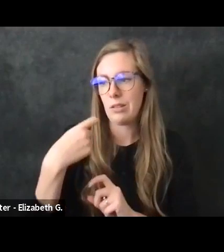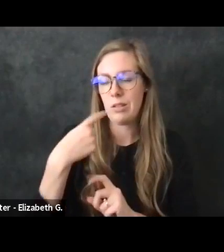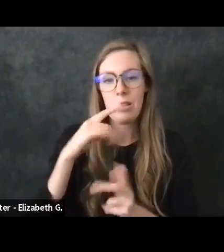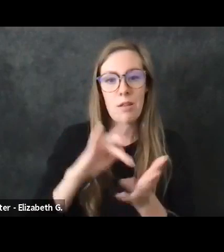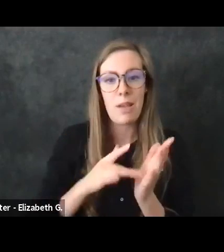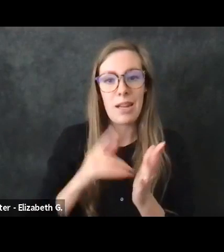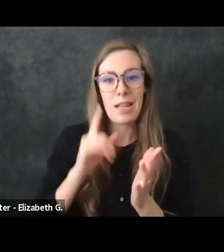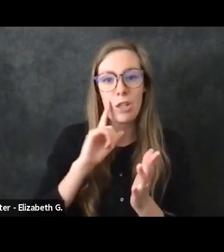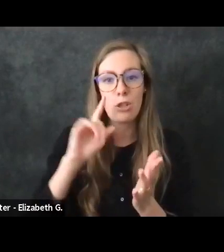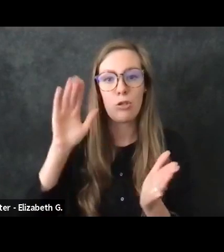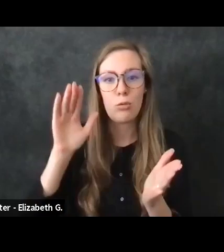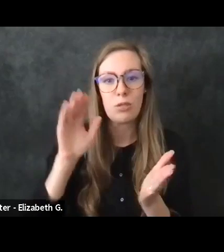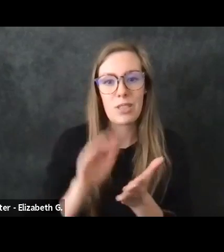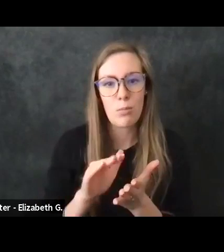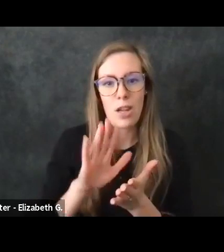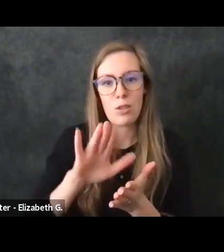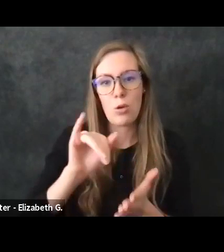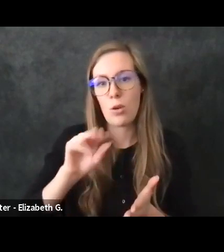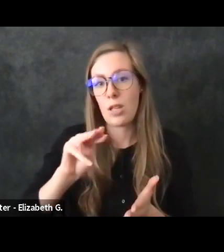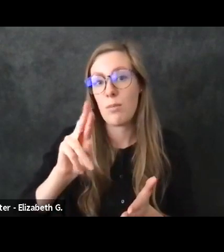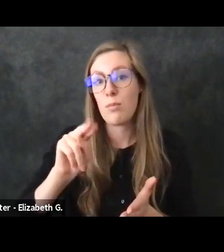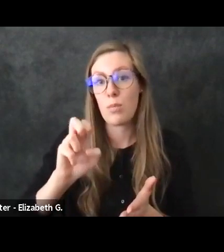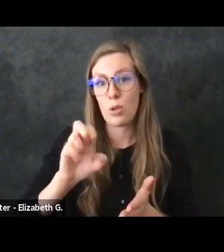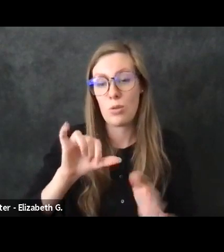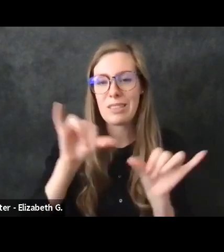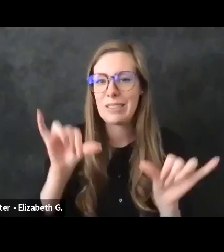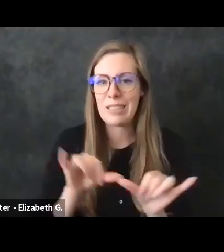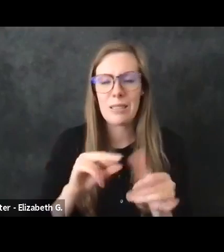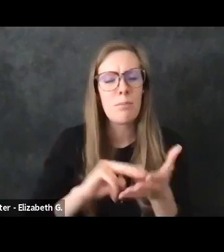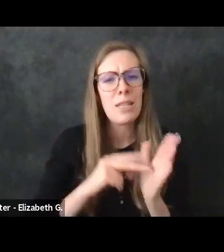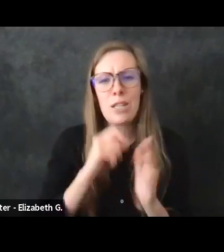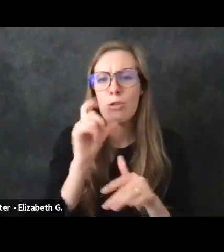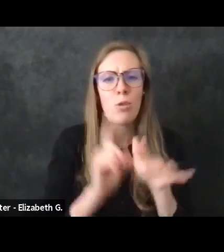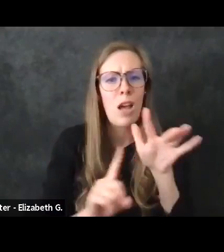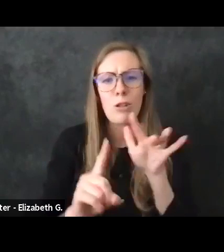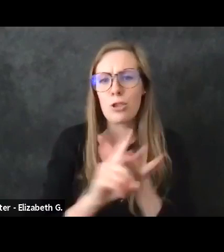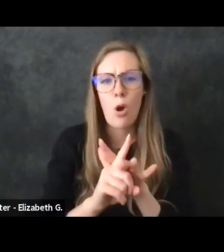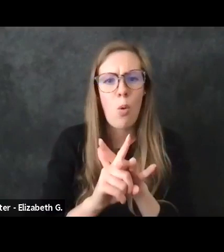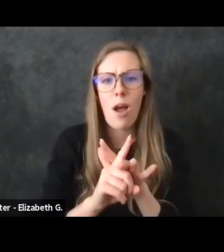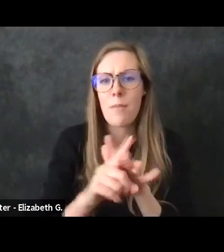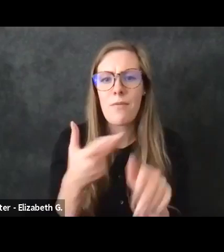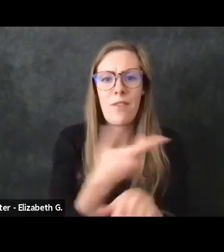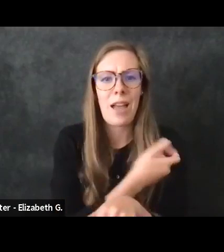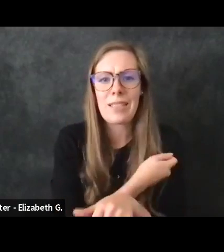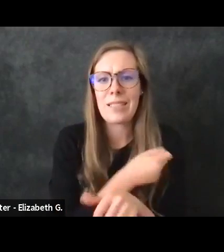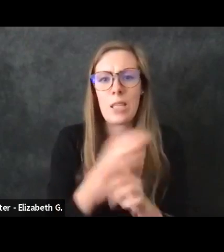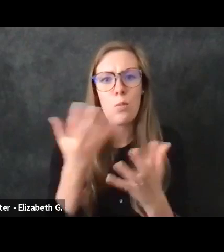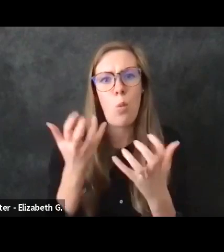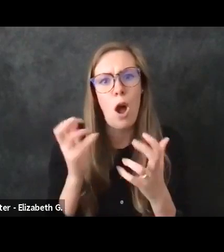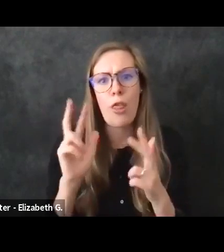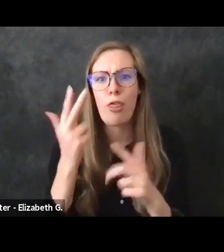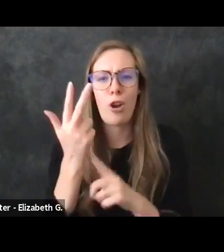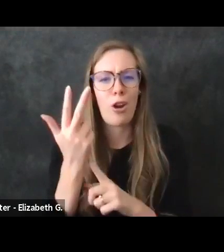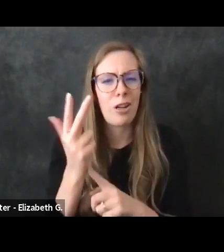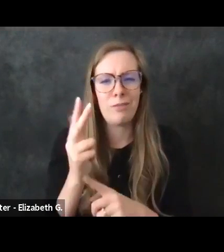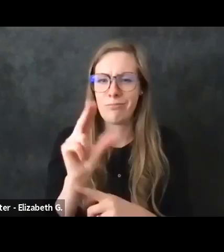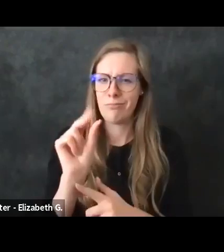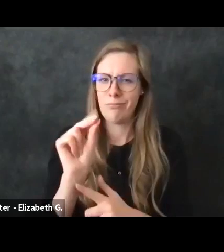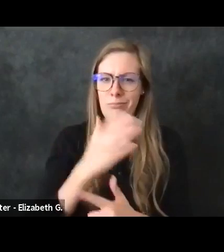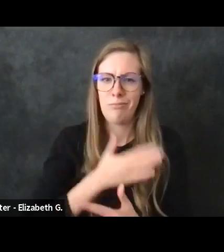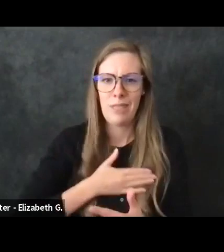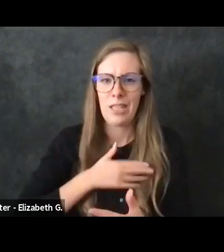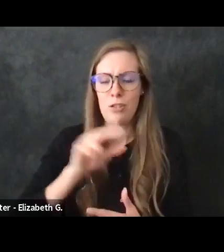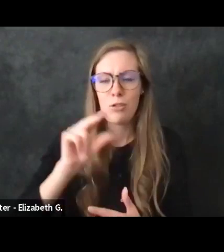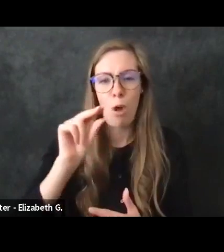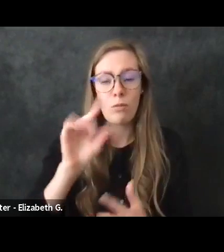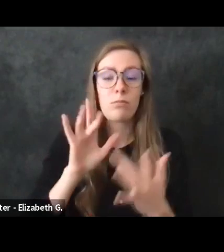treatments. In other words, please do not show up at a vaccine clinic and expect to receive a 3rd dose. At this point, we're encouraging residents to contact